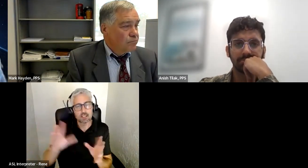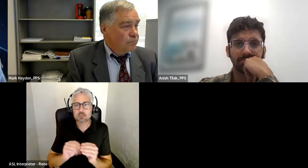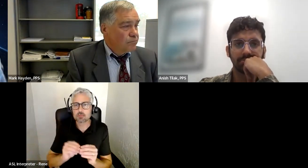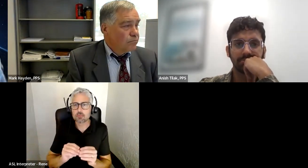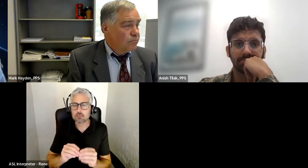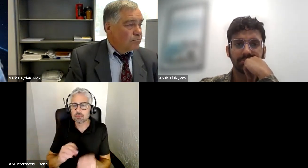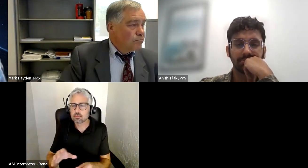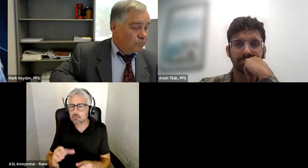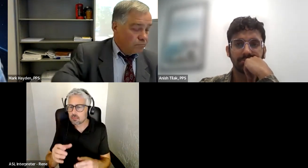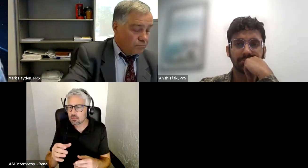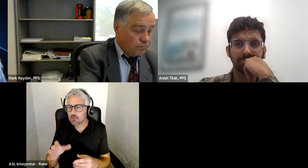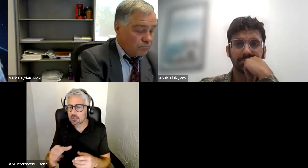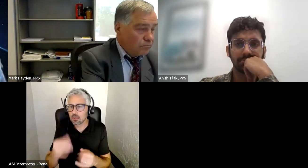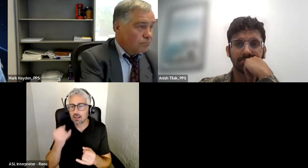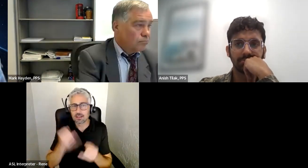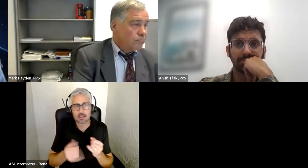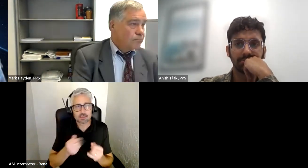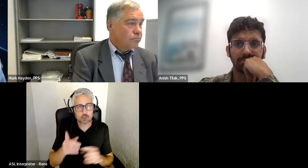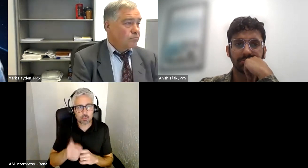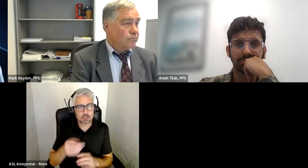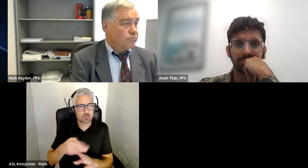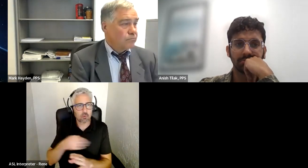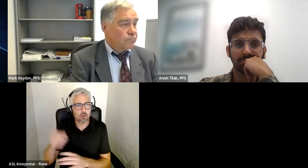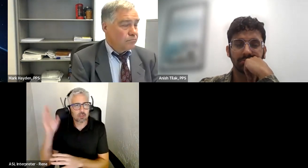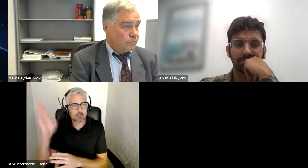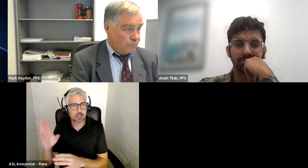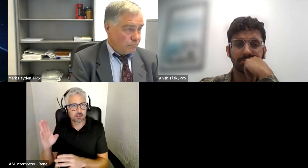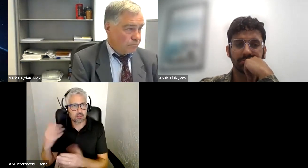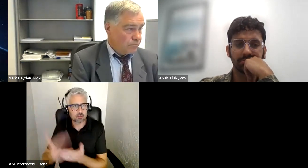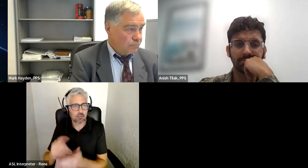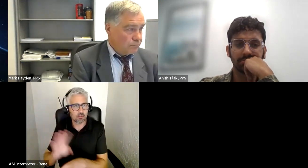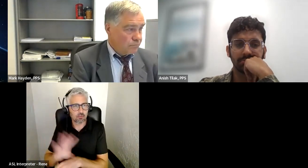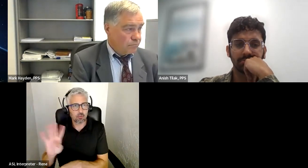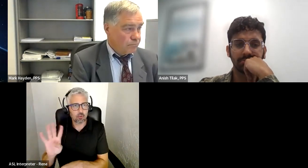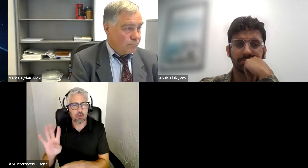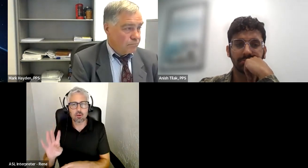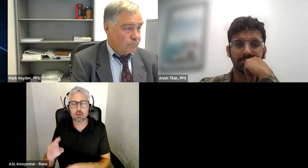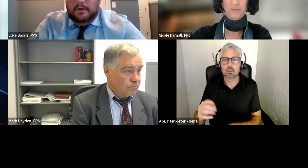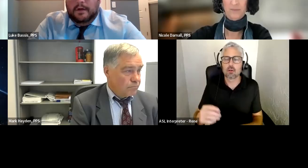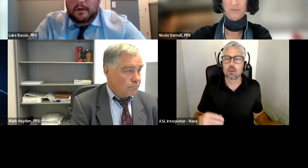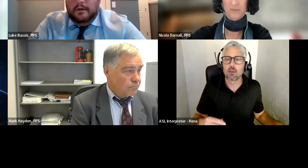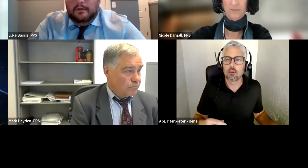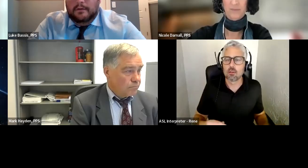For the last couple of minutes before our guests come in at 4 o'clock, I wanted to undertake a bit of